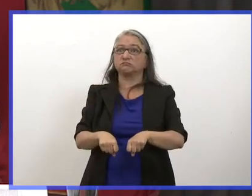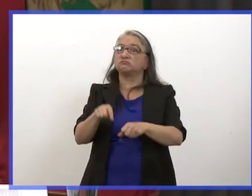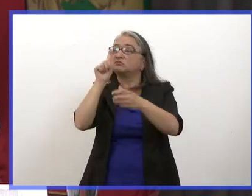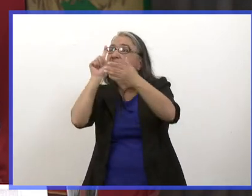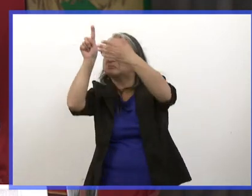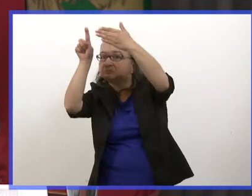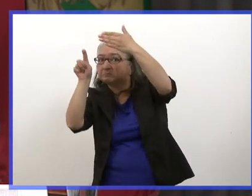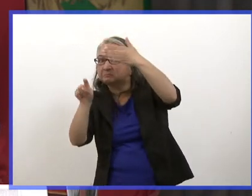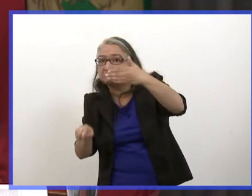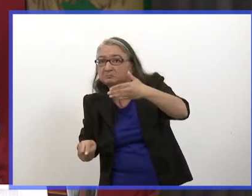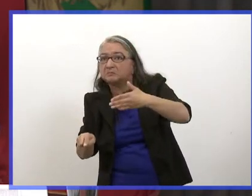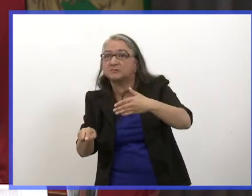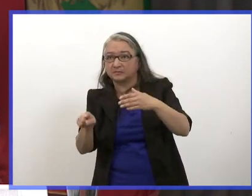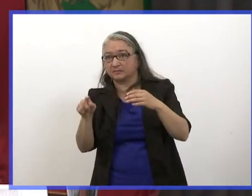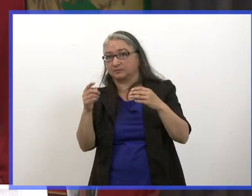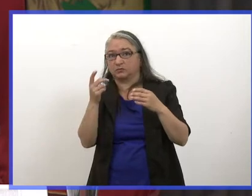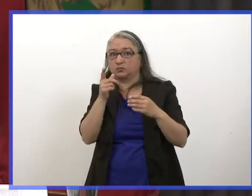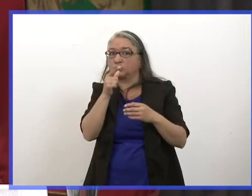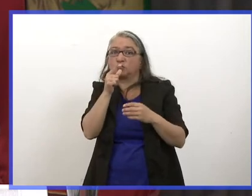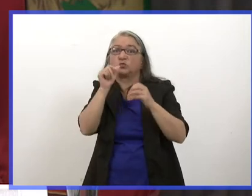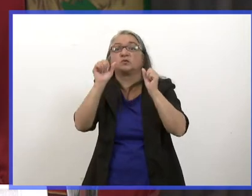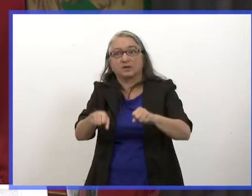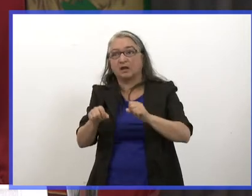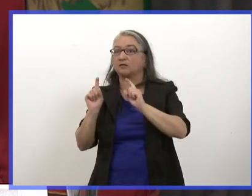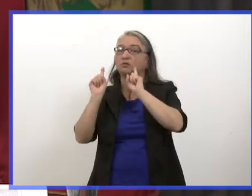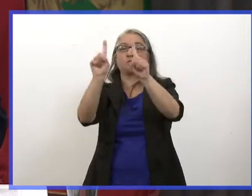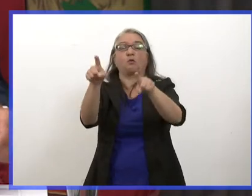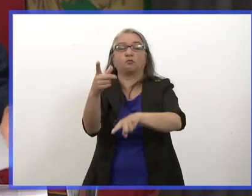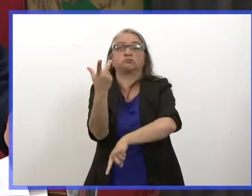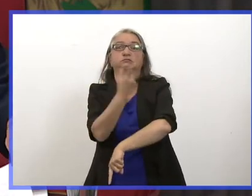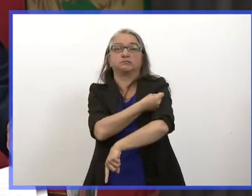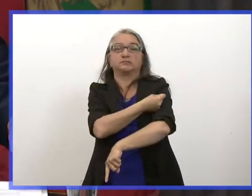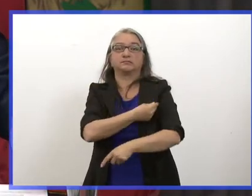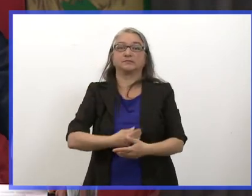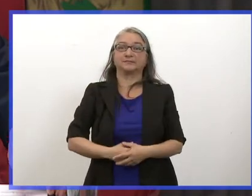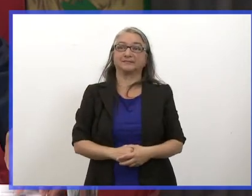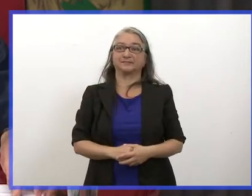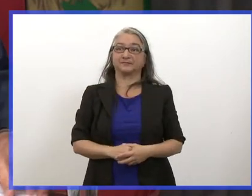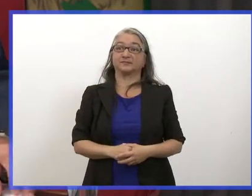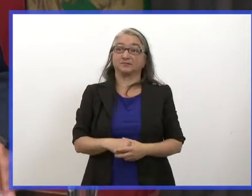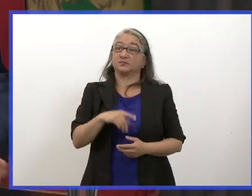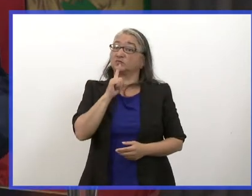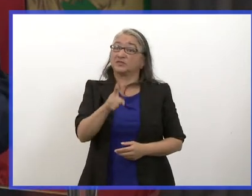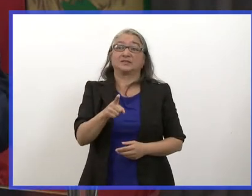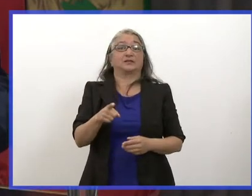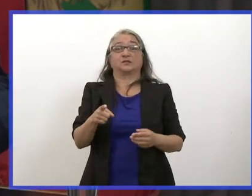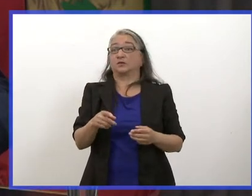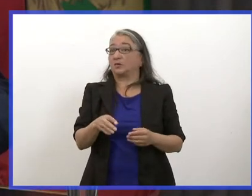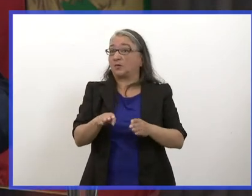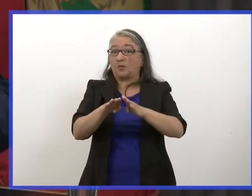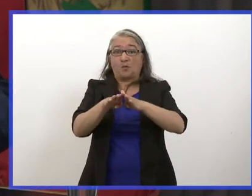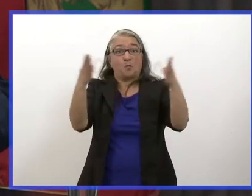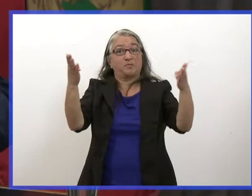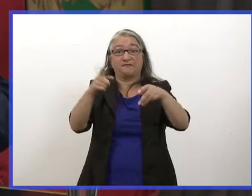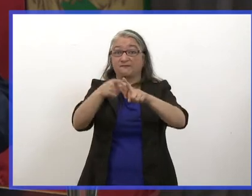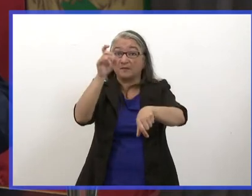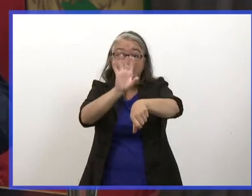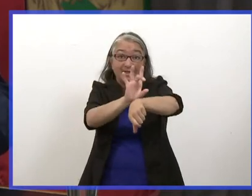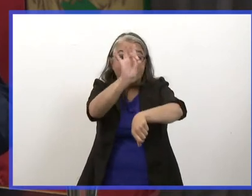open both days, I'm told, from 9 a.m. to 8 p.m. I encourage everyone to go, and if I could be permitted a personal thing, I just